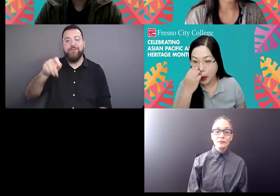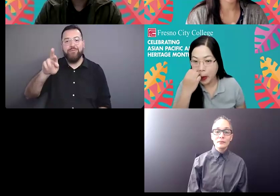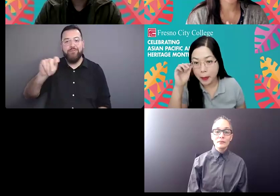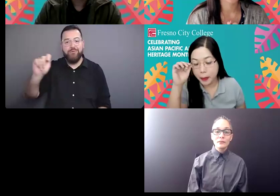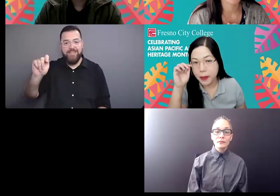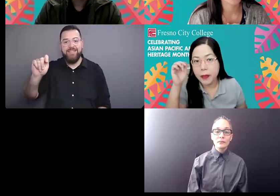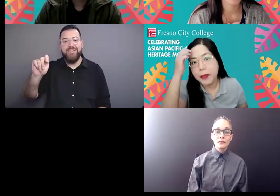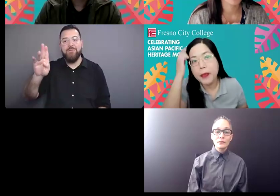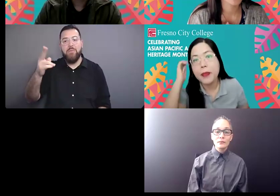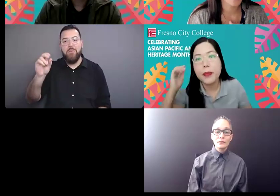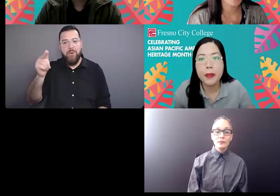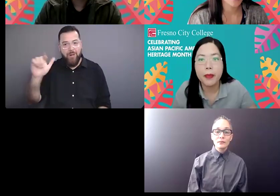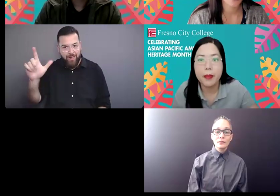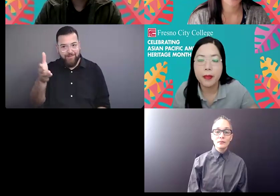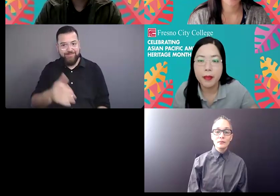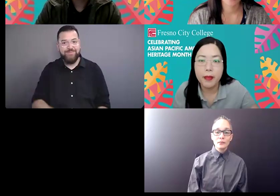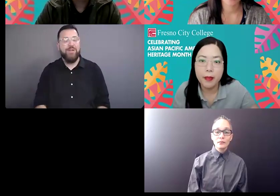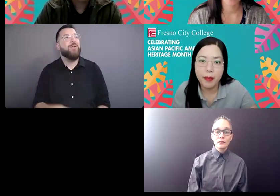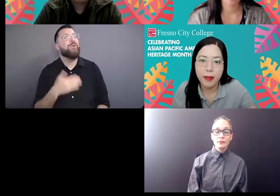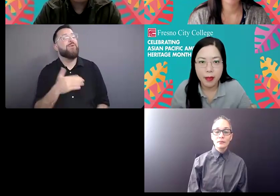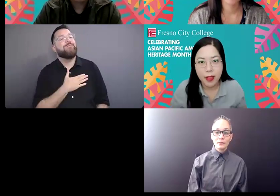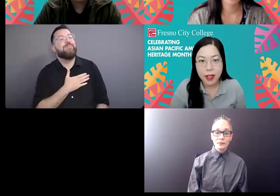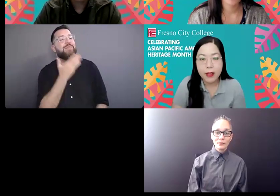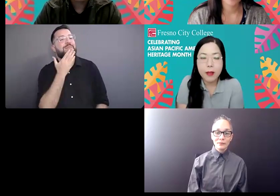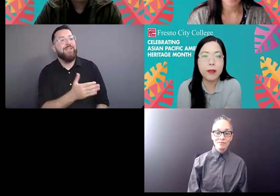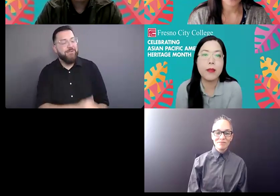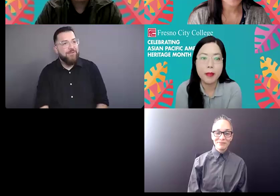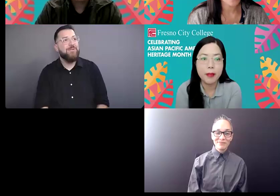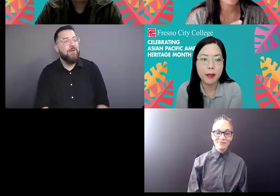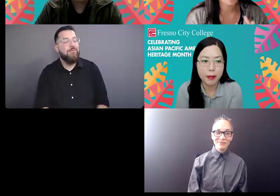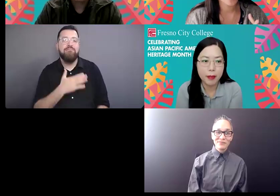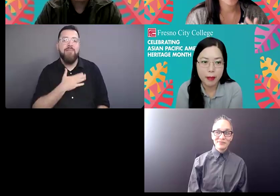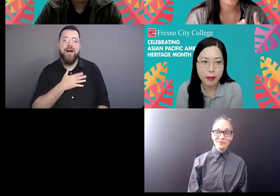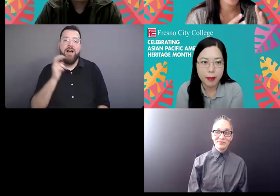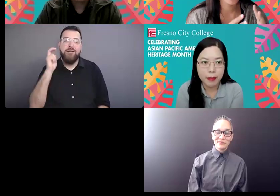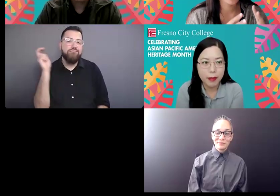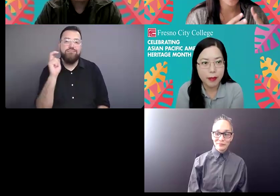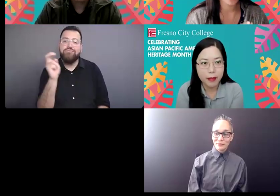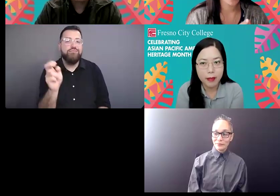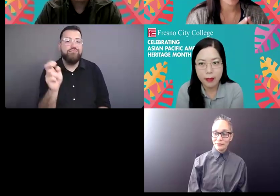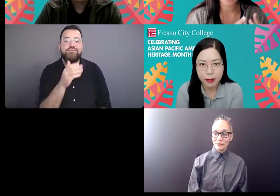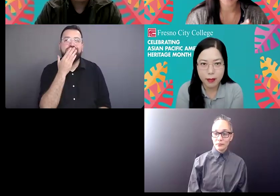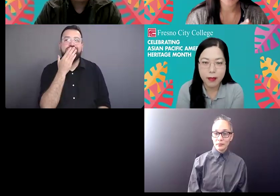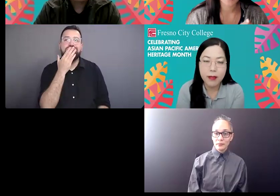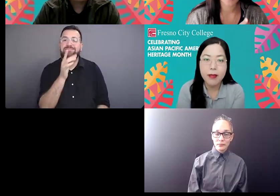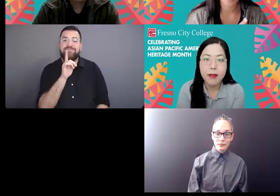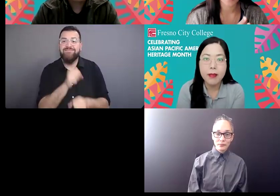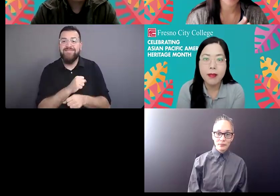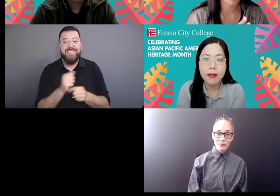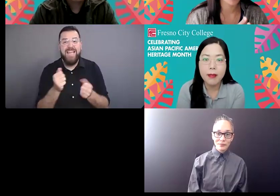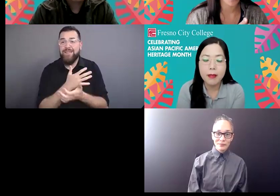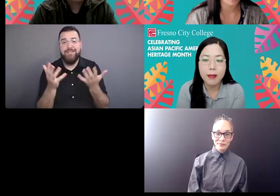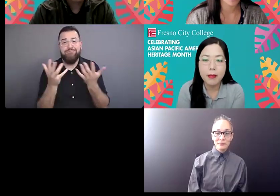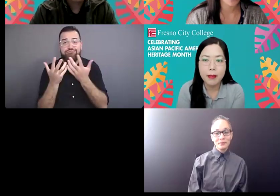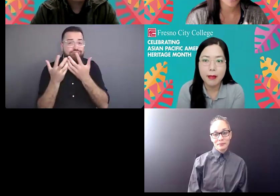Thank you. All right. So let's see my journey. I want to say everything kind of just fell into place